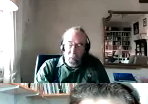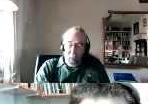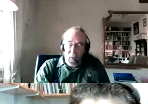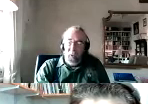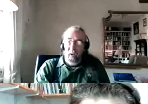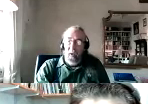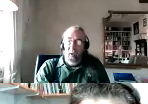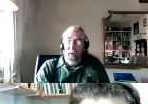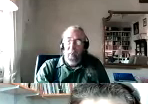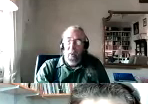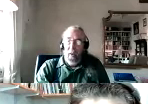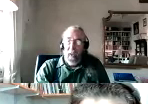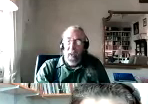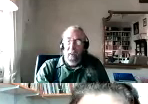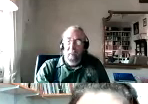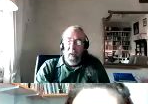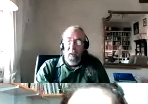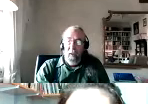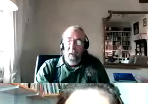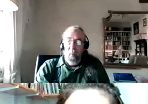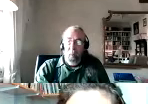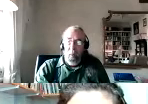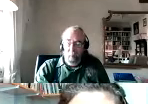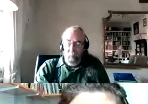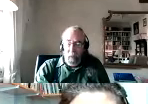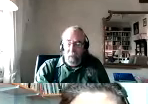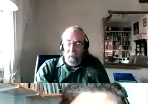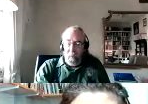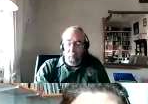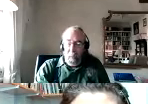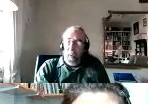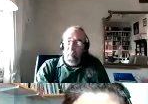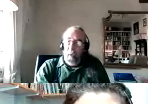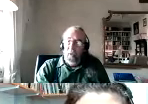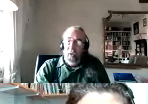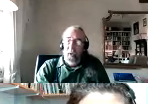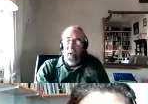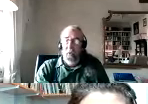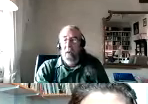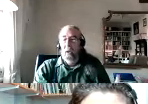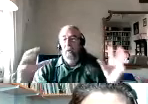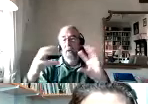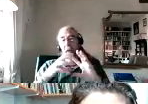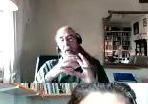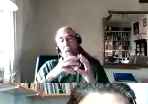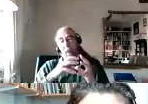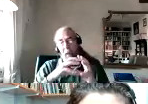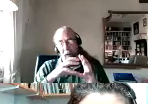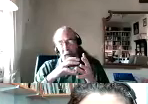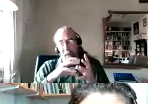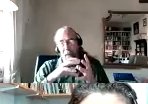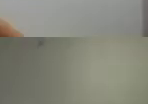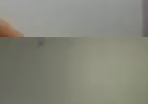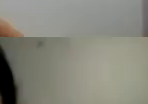of the sacrifices workers made in the war and the part played by the Soviet Union, there was a kind of